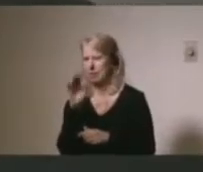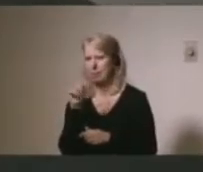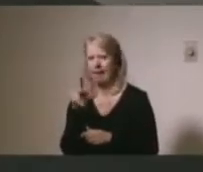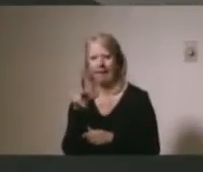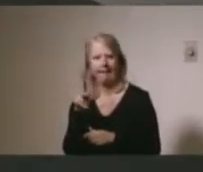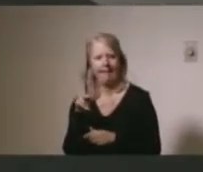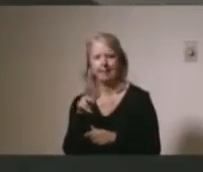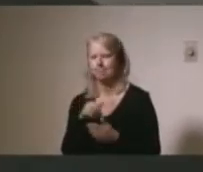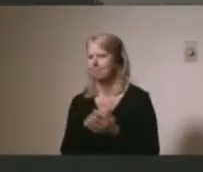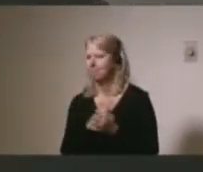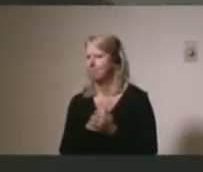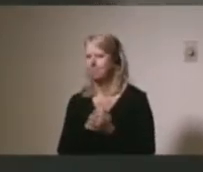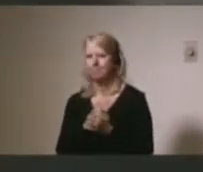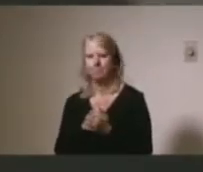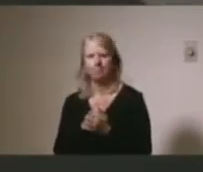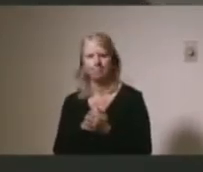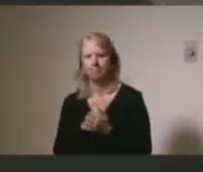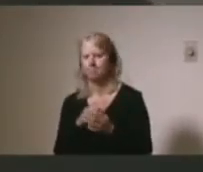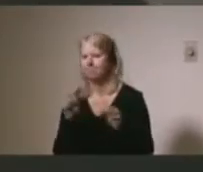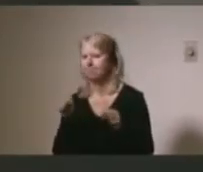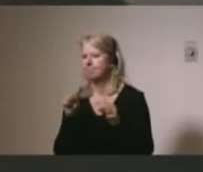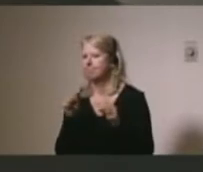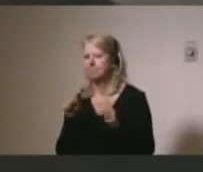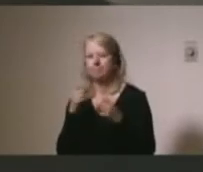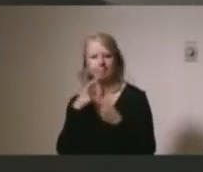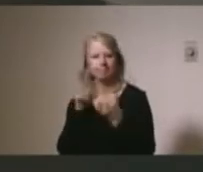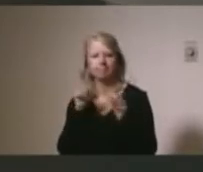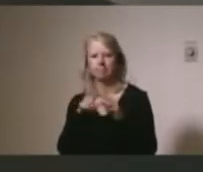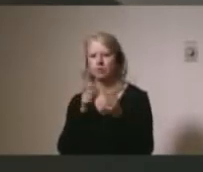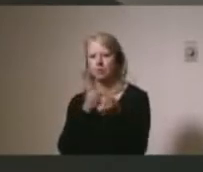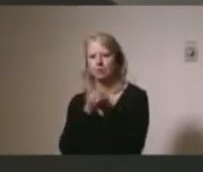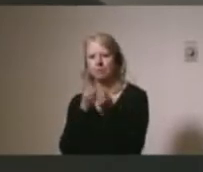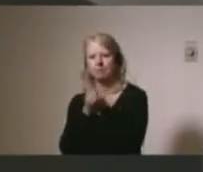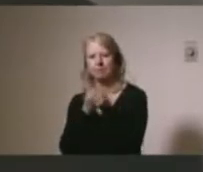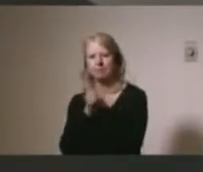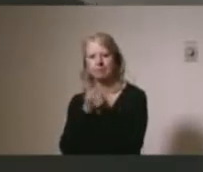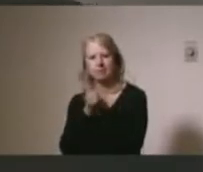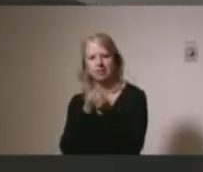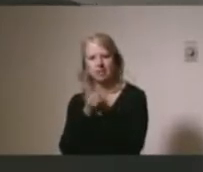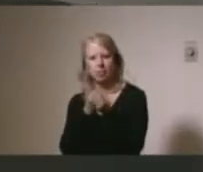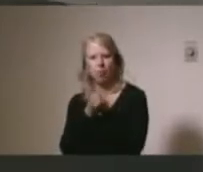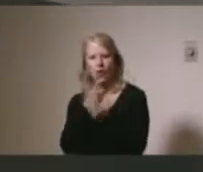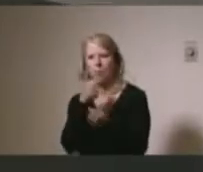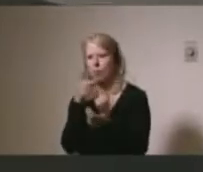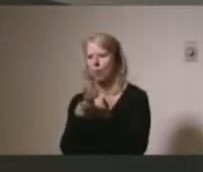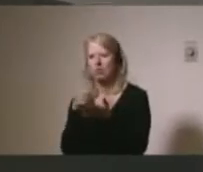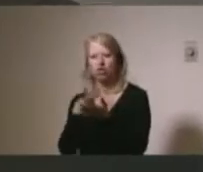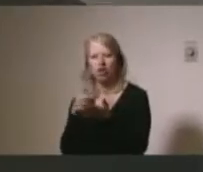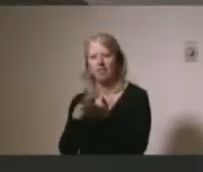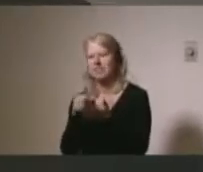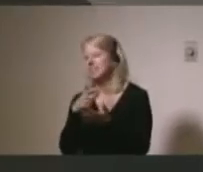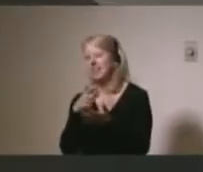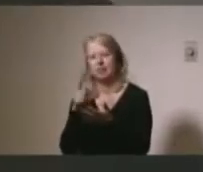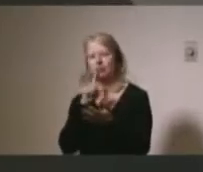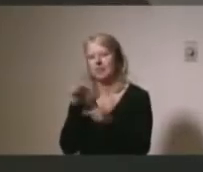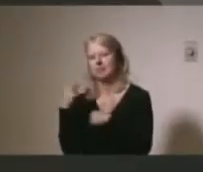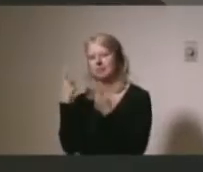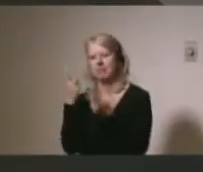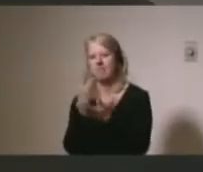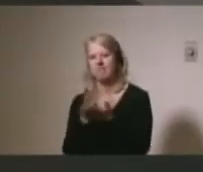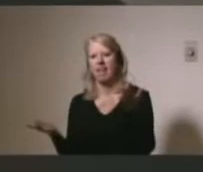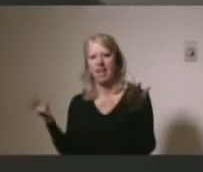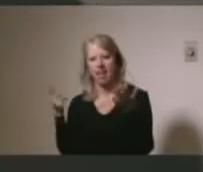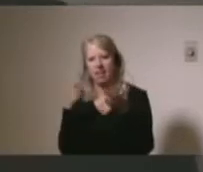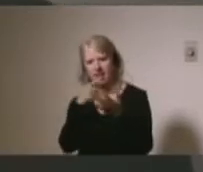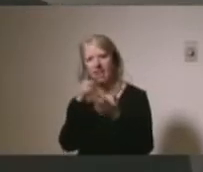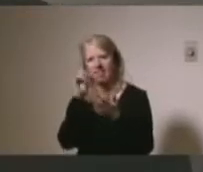to subsidize the operations of the post office, and that it's been a failure. And he's